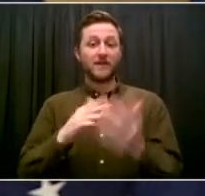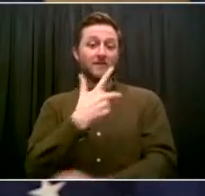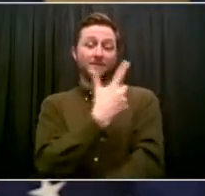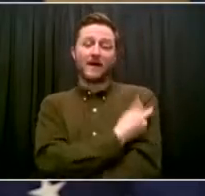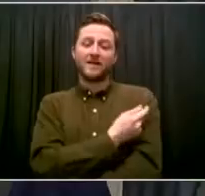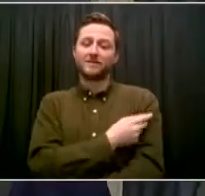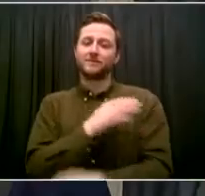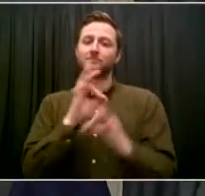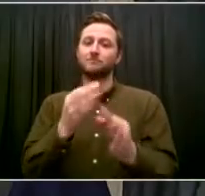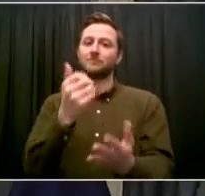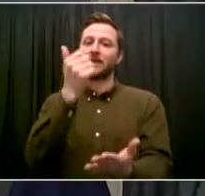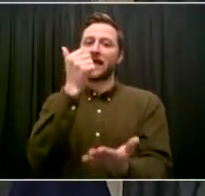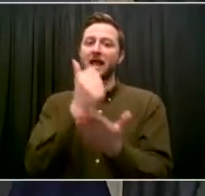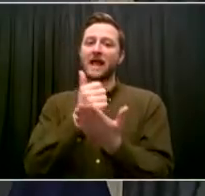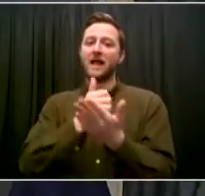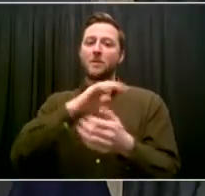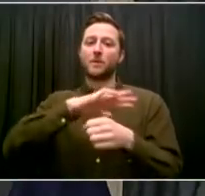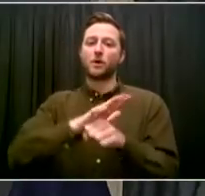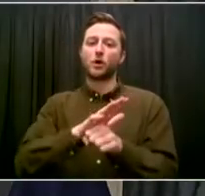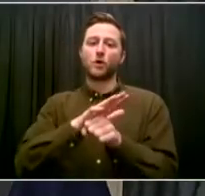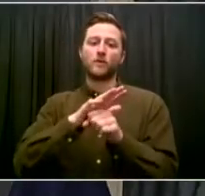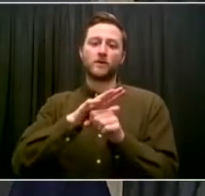Thank you, sir. Thank you, Doctor.